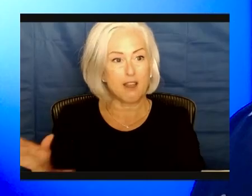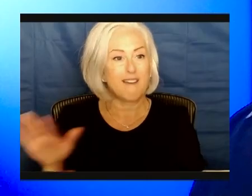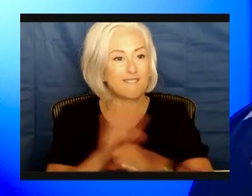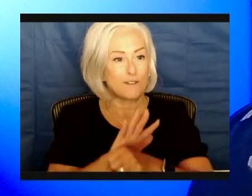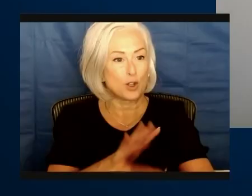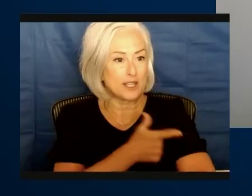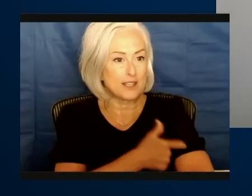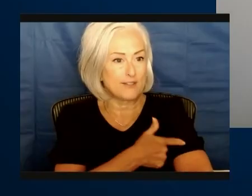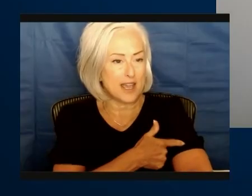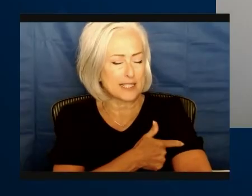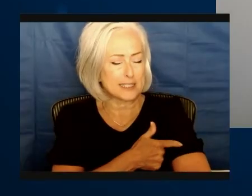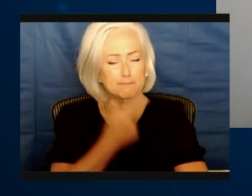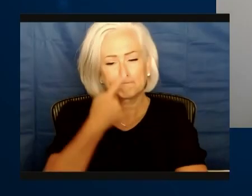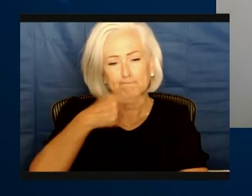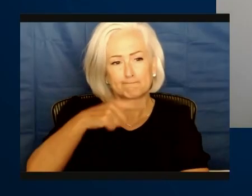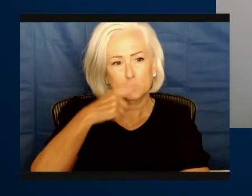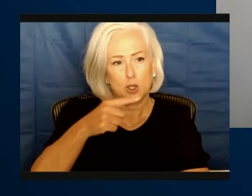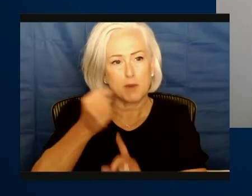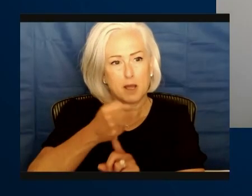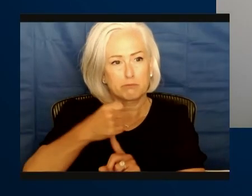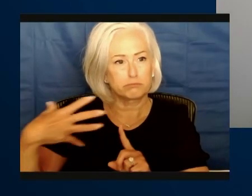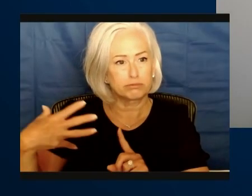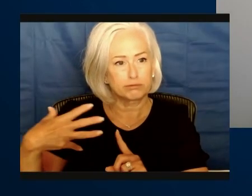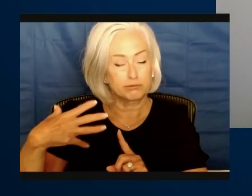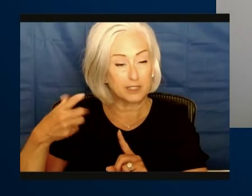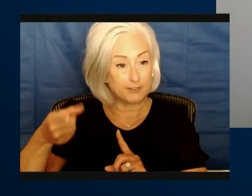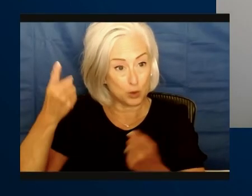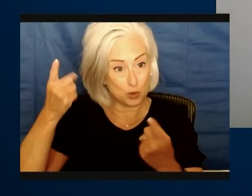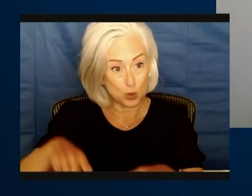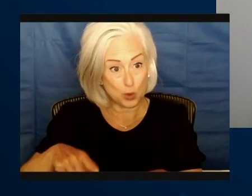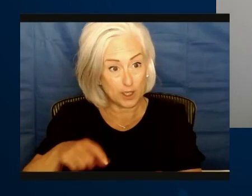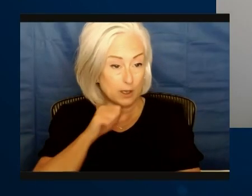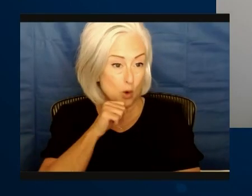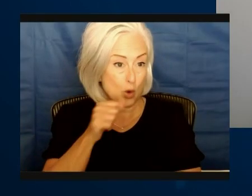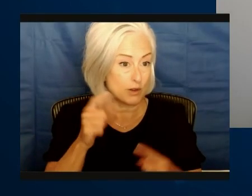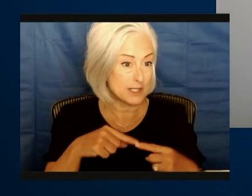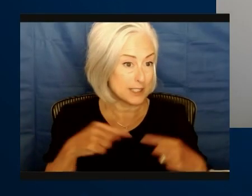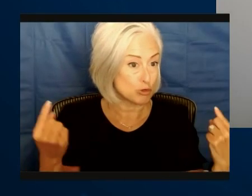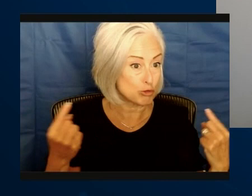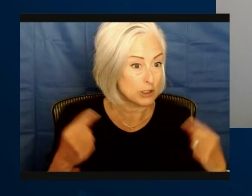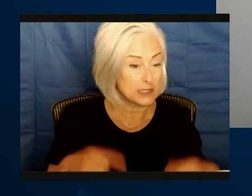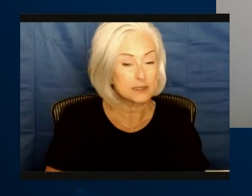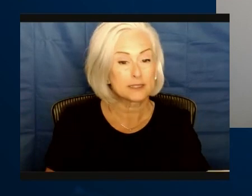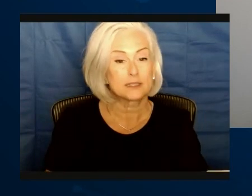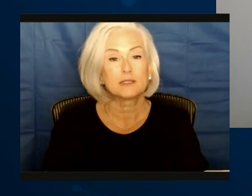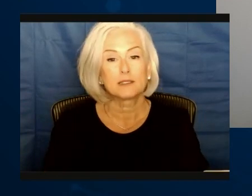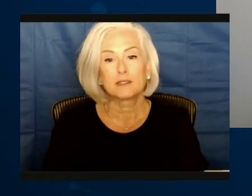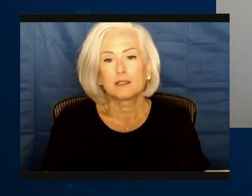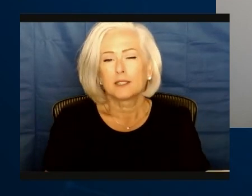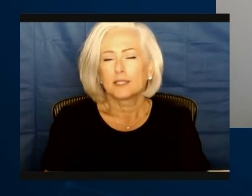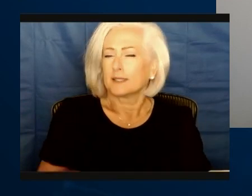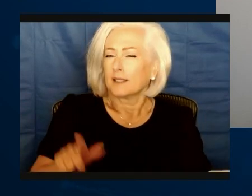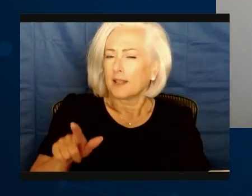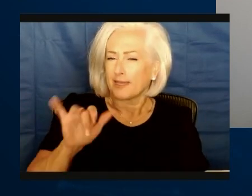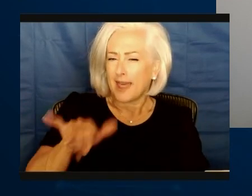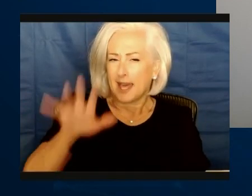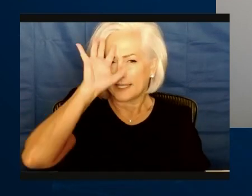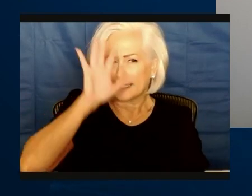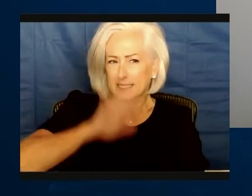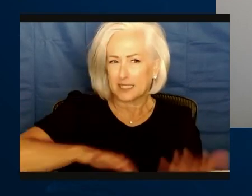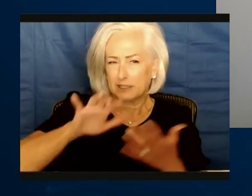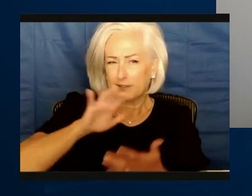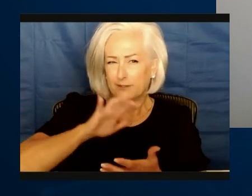Dr. Hawkinson talk about if he agrees or disagrees with that finding? I think that's a confusing statement. Deaths were 55%. Yeah, I